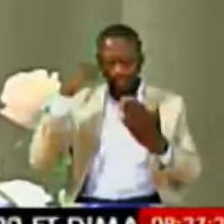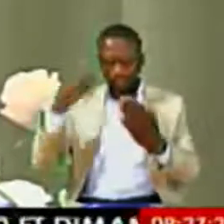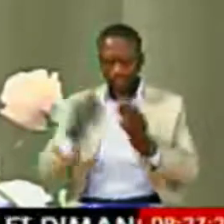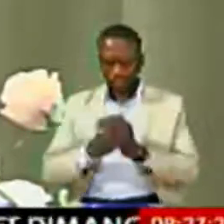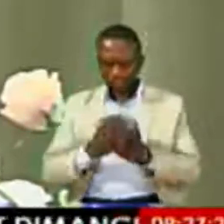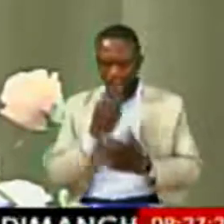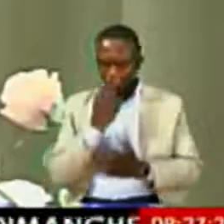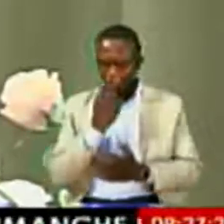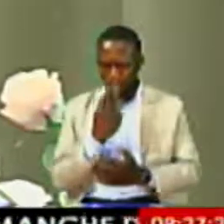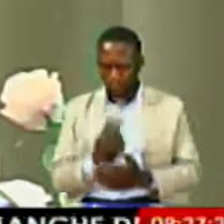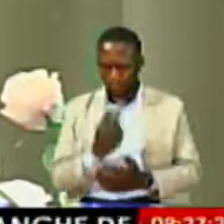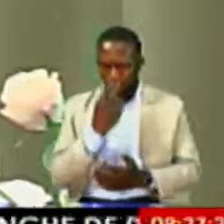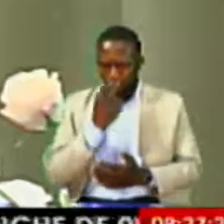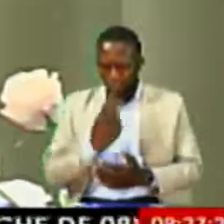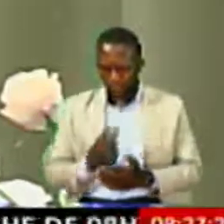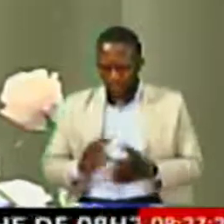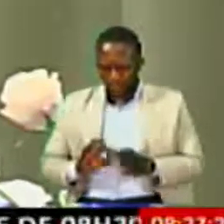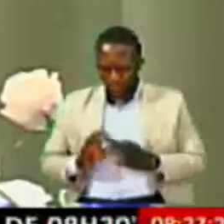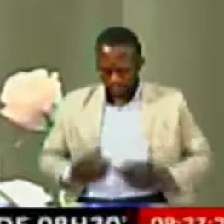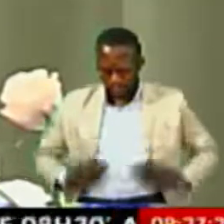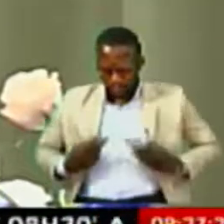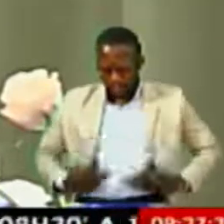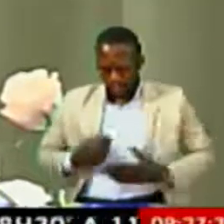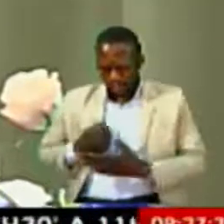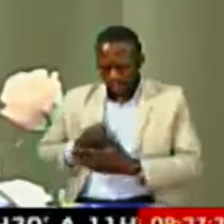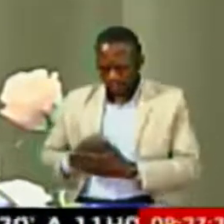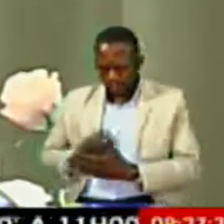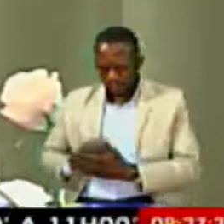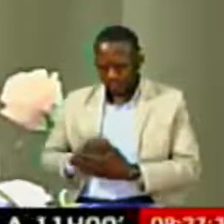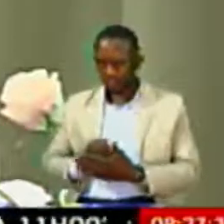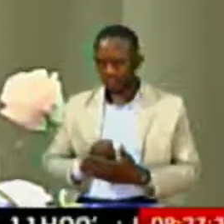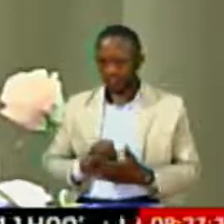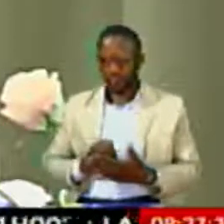vie. Thank you for the breath of life. Merci pour